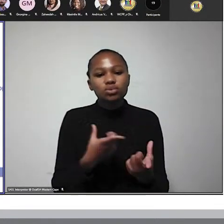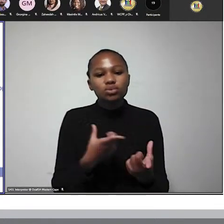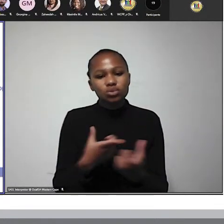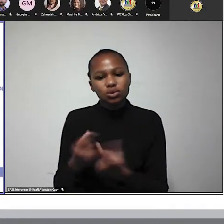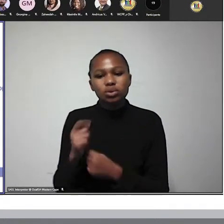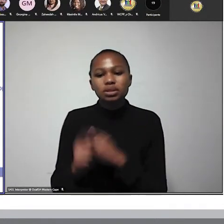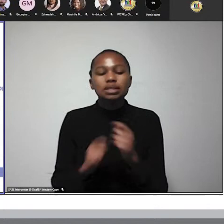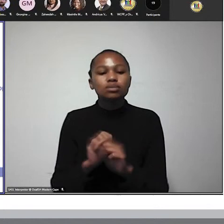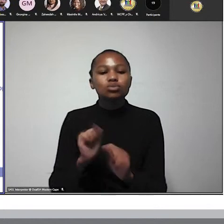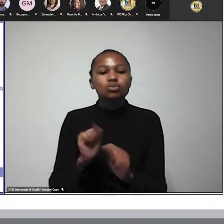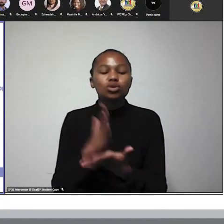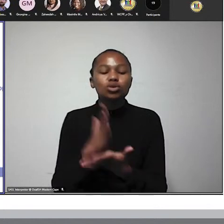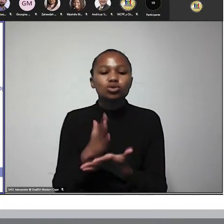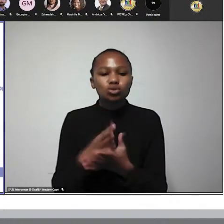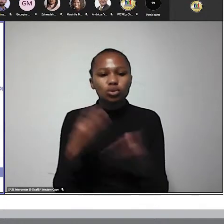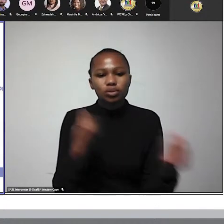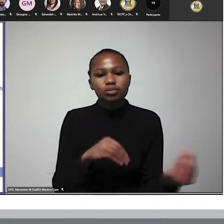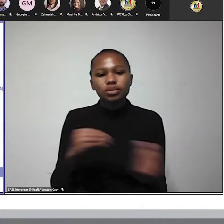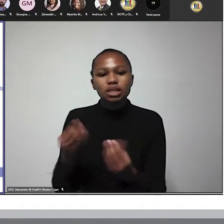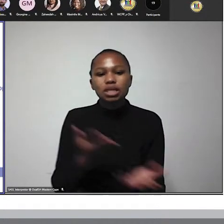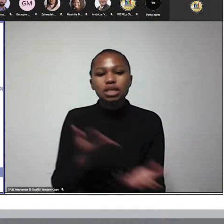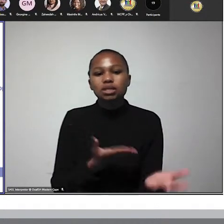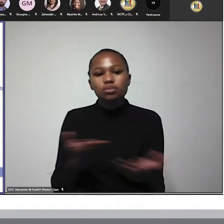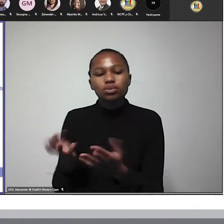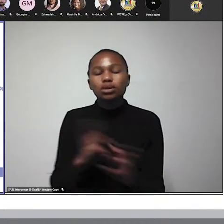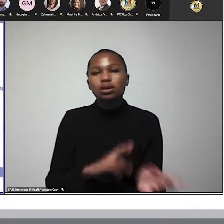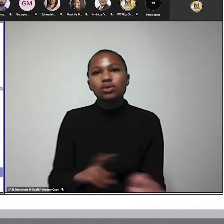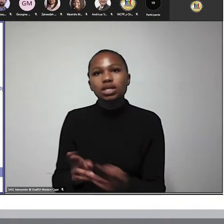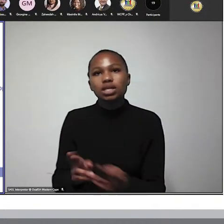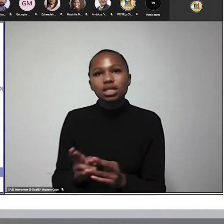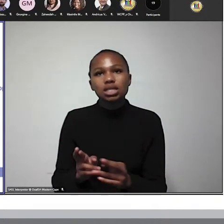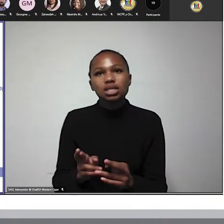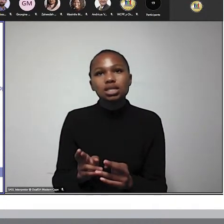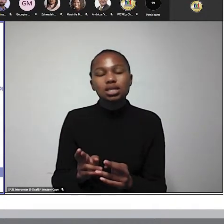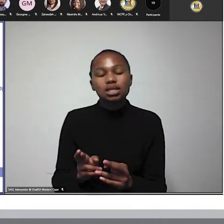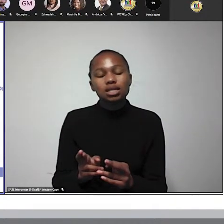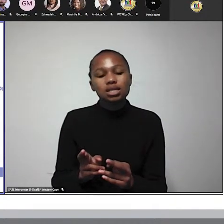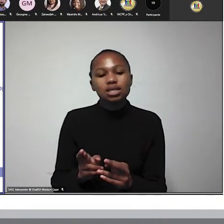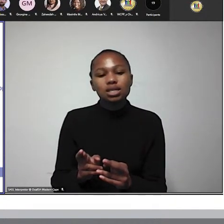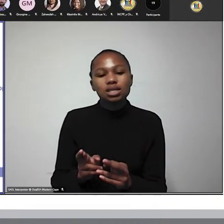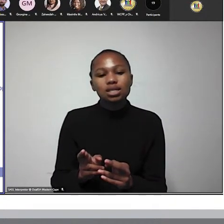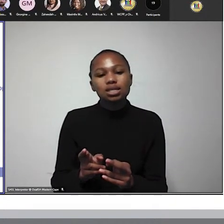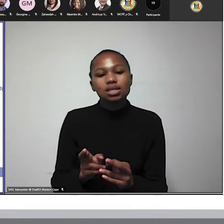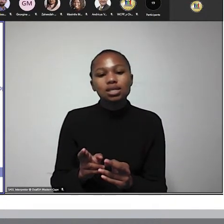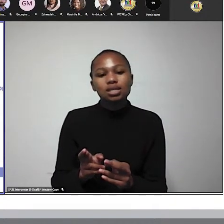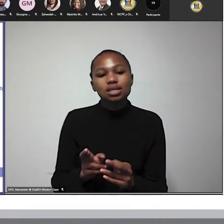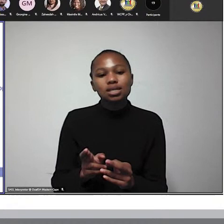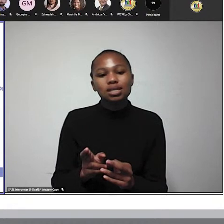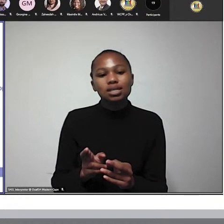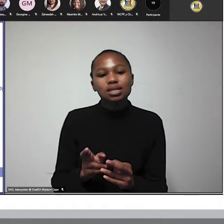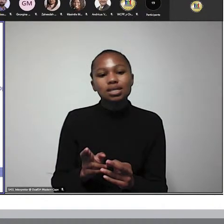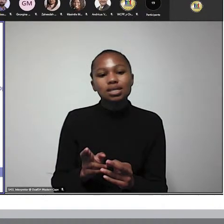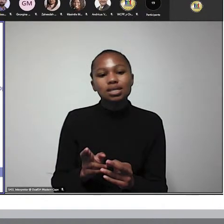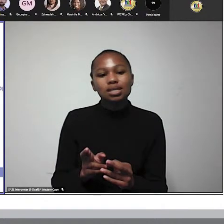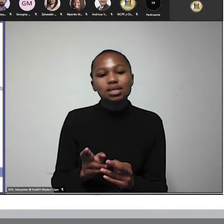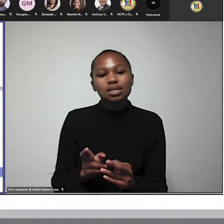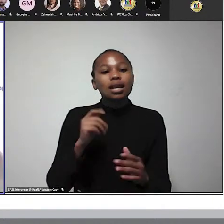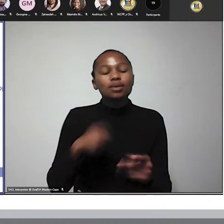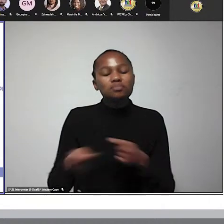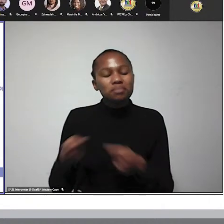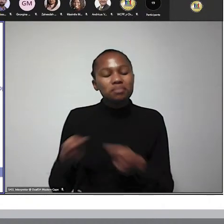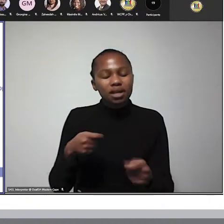sure businesses are export ready, and then that can be passed on to Westgroat in terms of market access to move them into, I'm